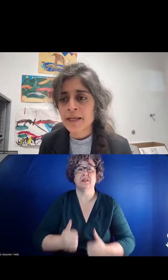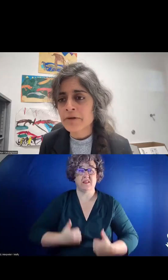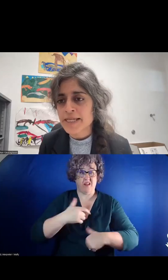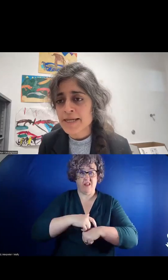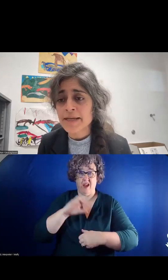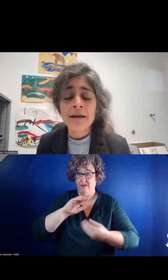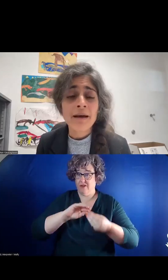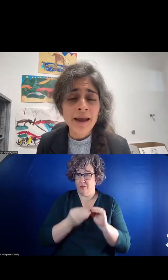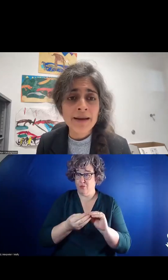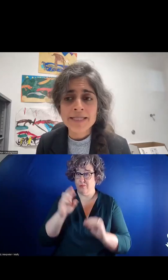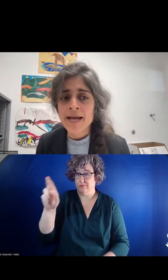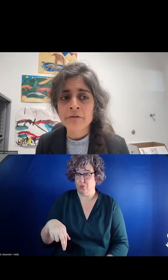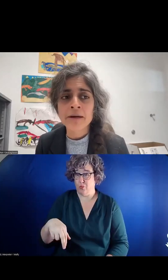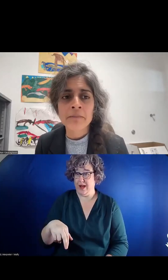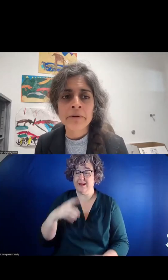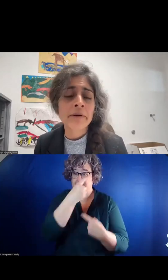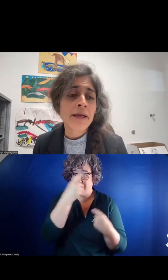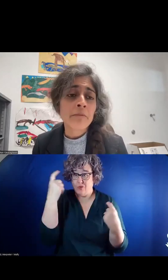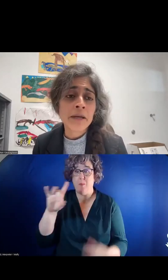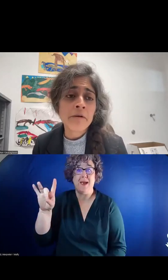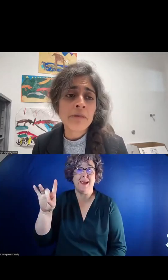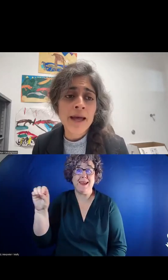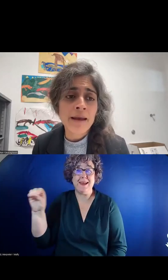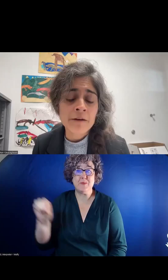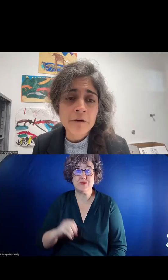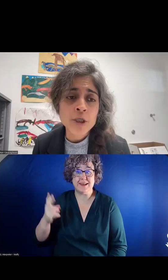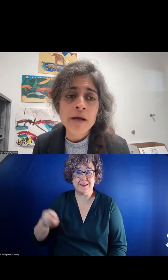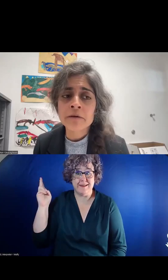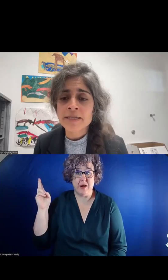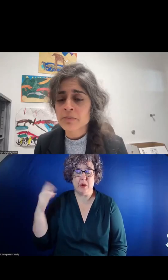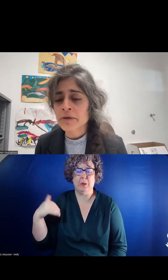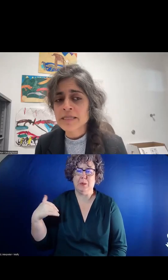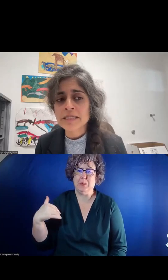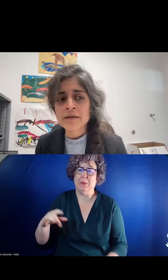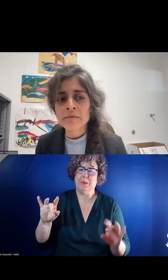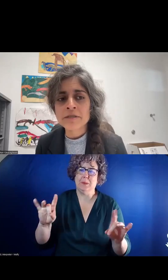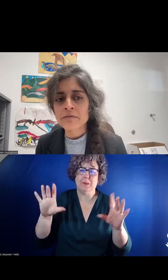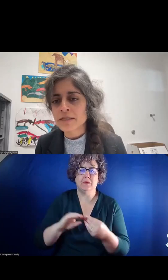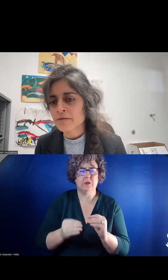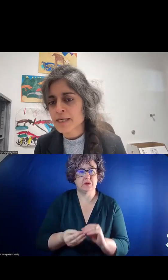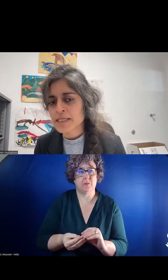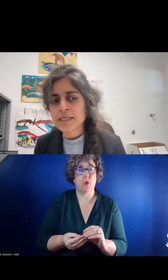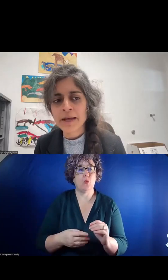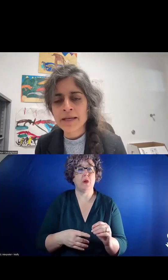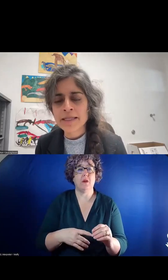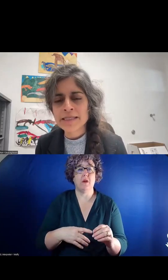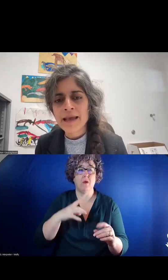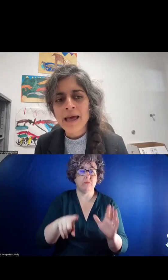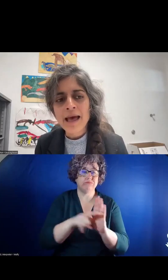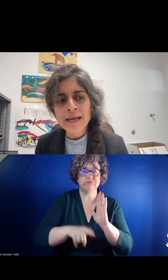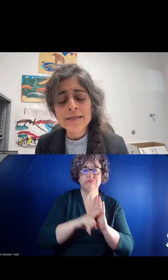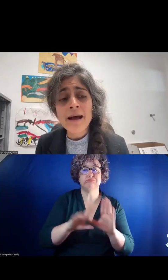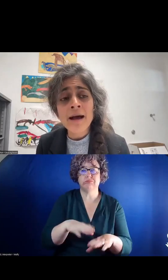over 80%. Again, a staggering number. We know that adverse childhood experiences doubles the risk of nicotine